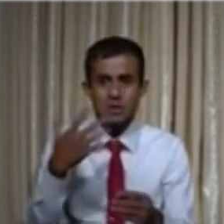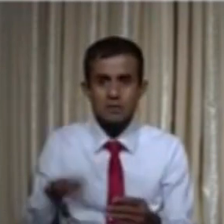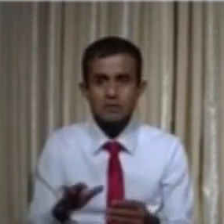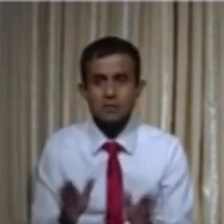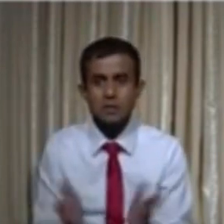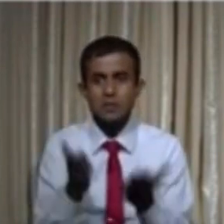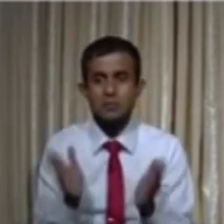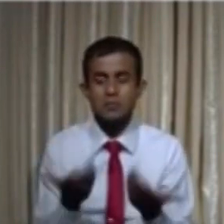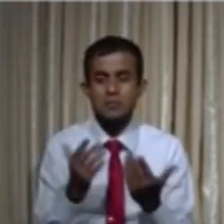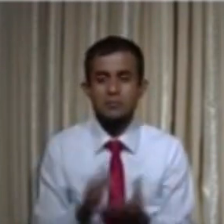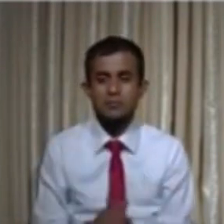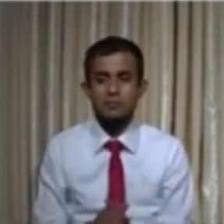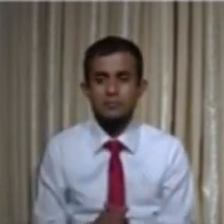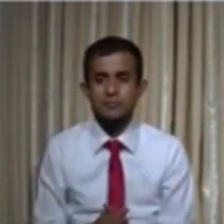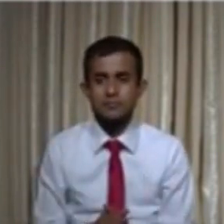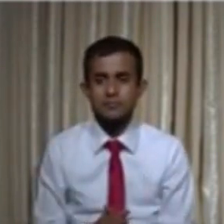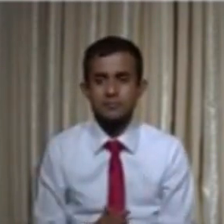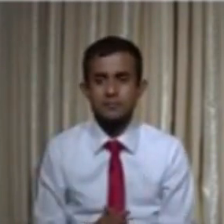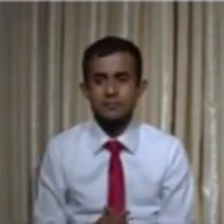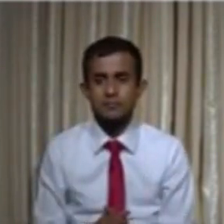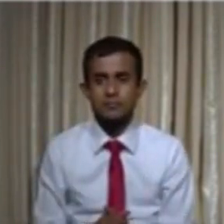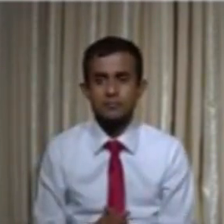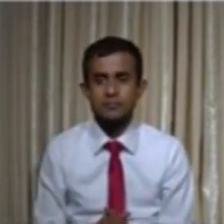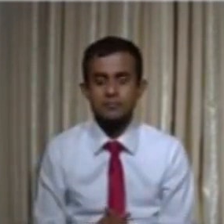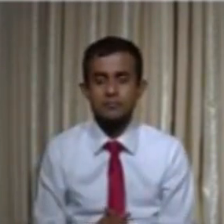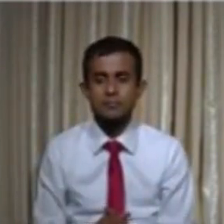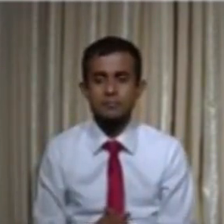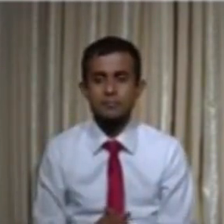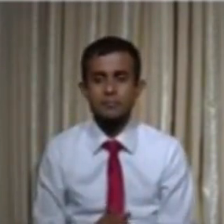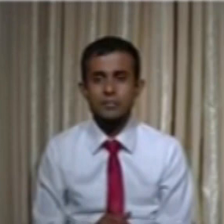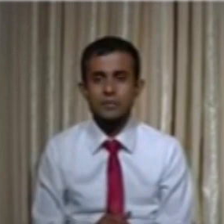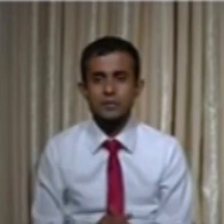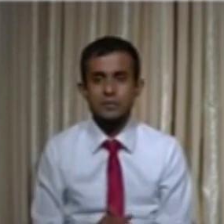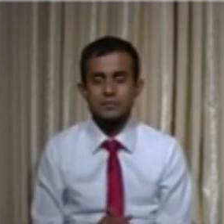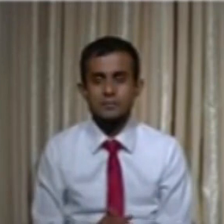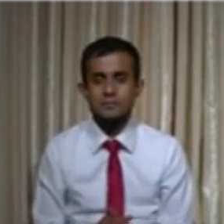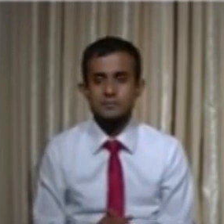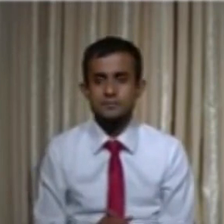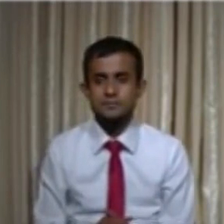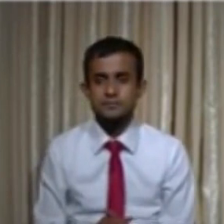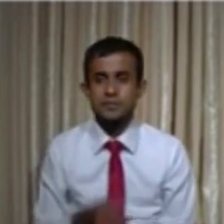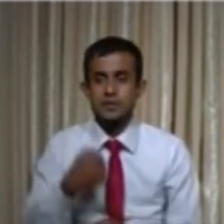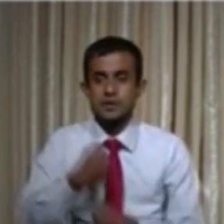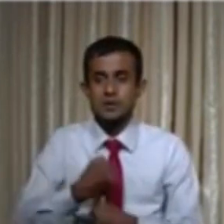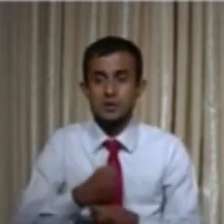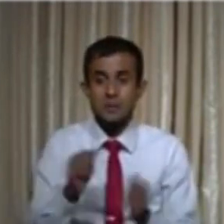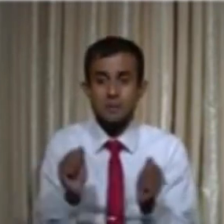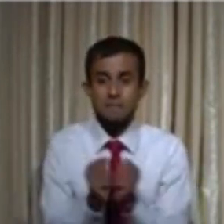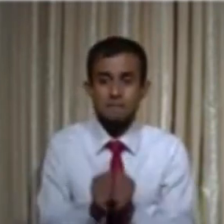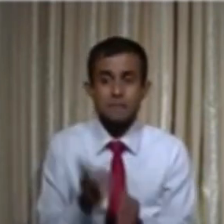to. Now it is for this policy, unfortunately, the Honorable G.L.